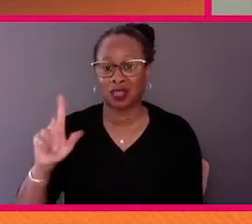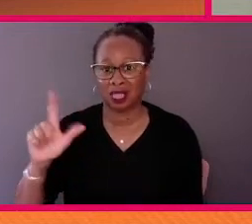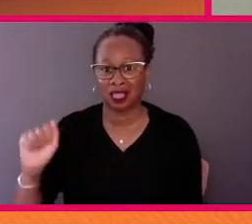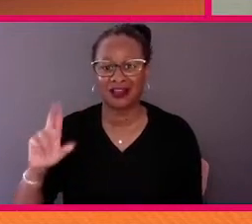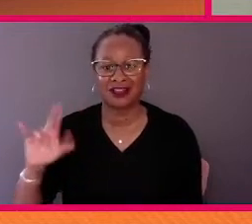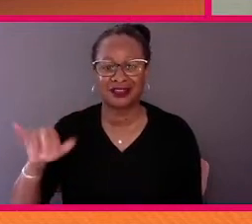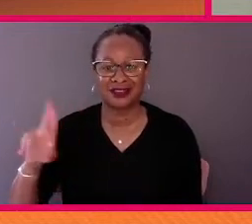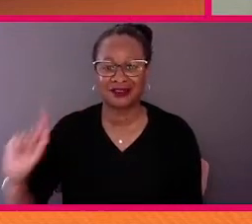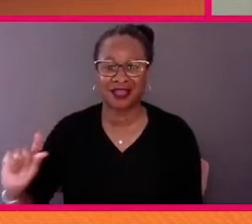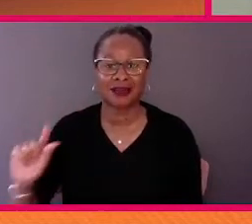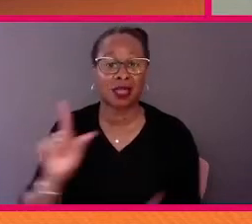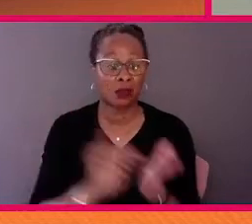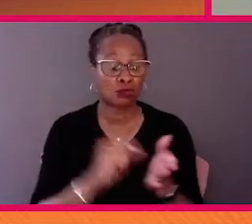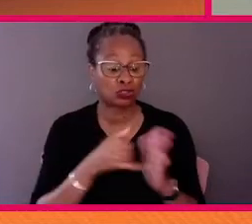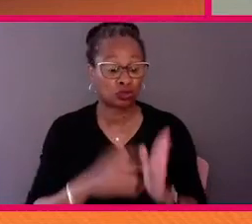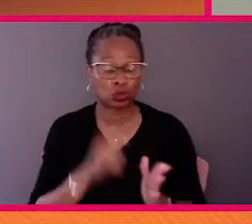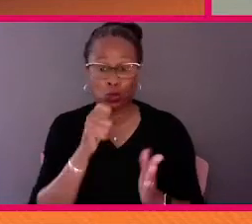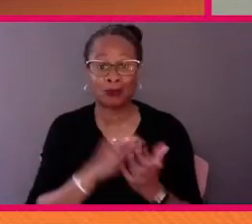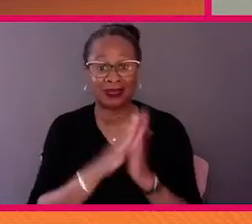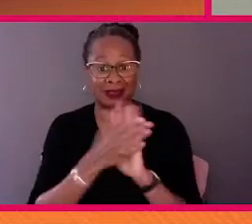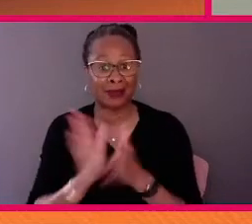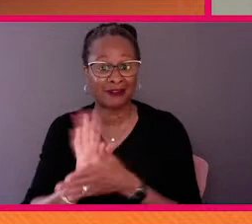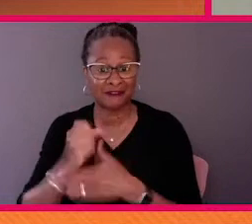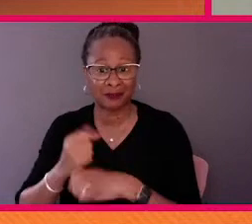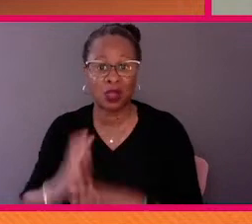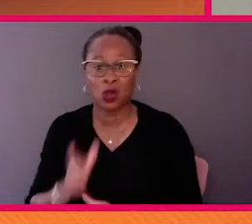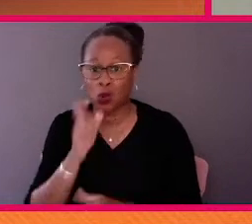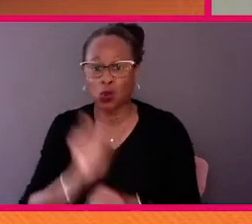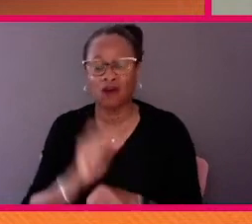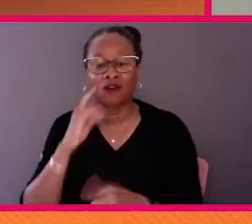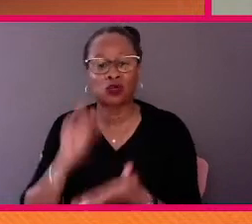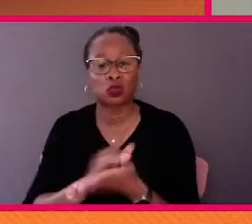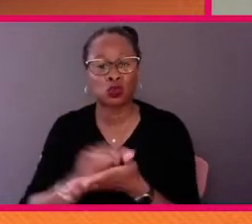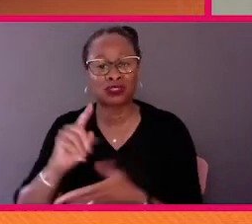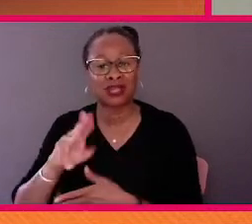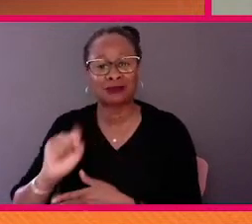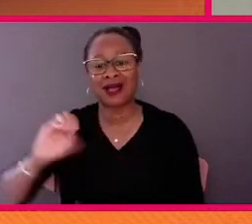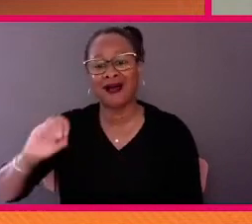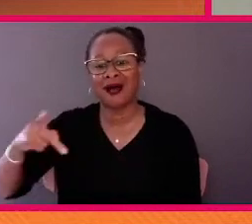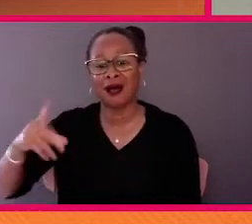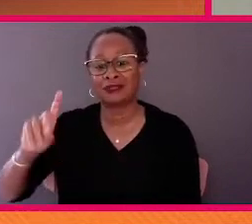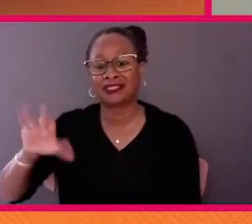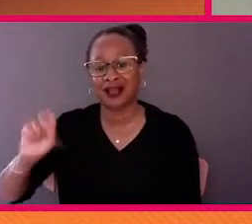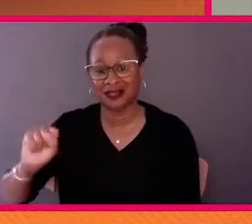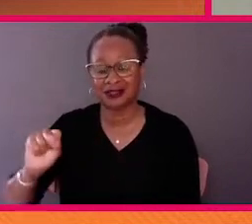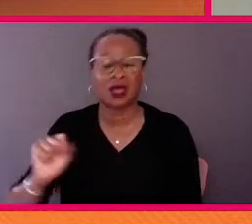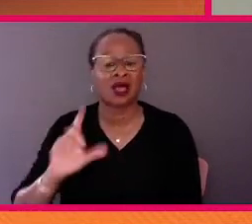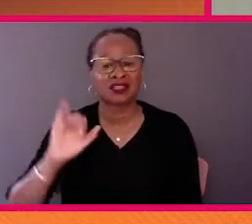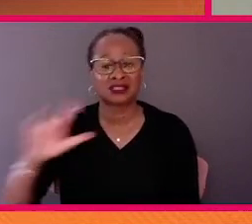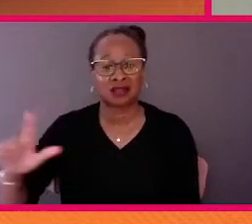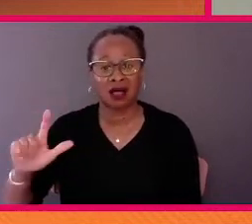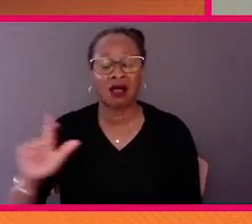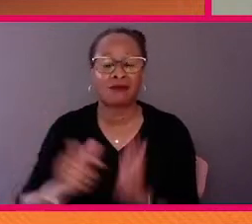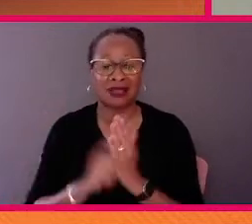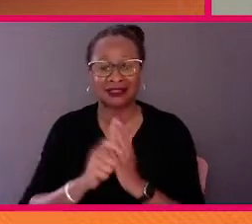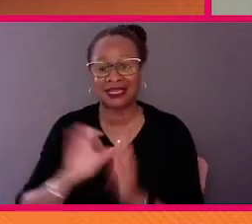filmmaker who has worked for the New York Times Op Docs, the New York Times Style Magazine, ESPN the